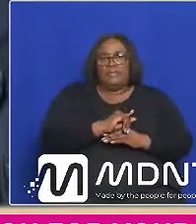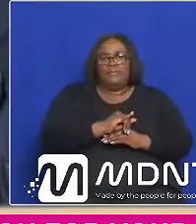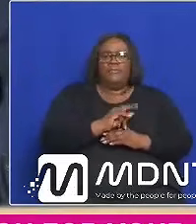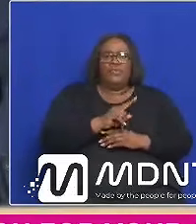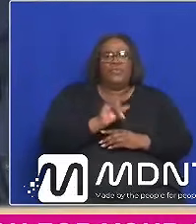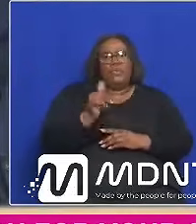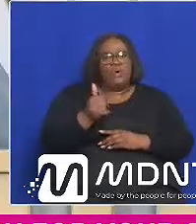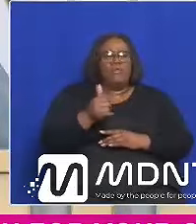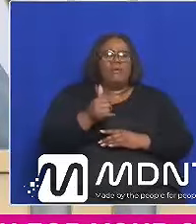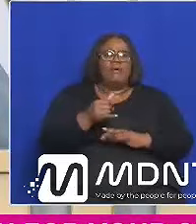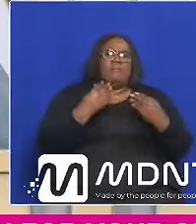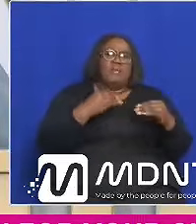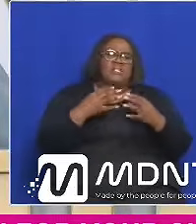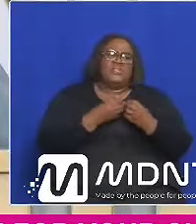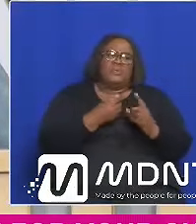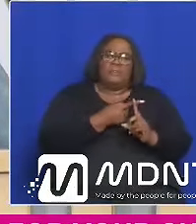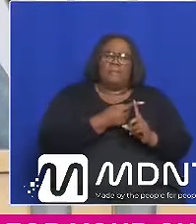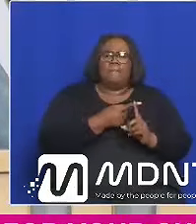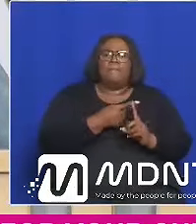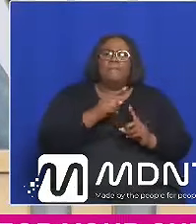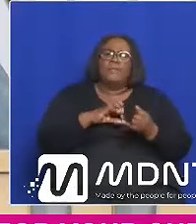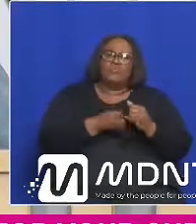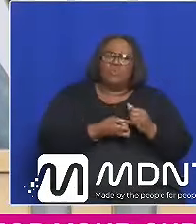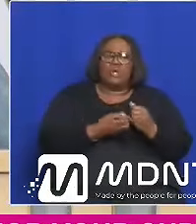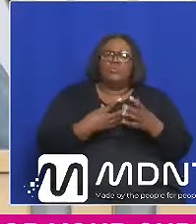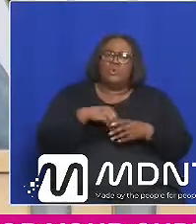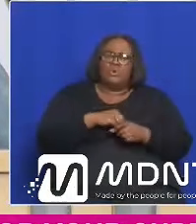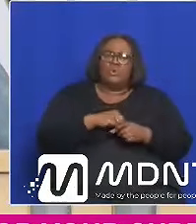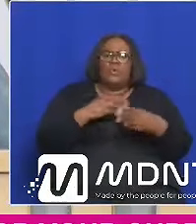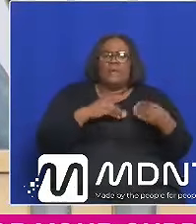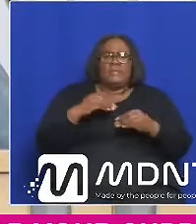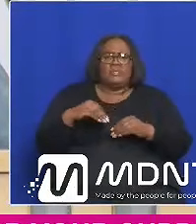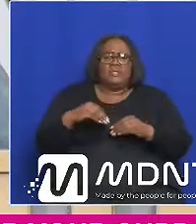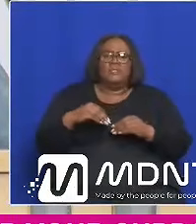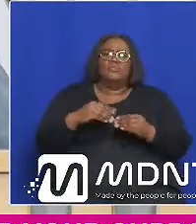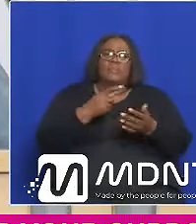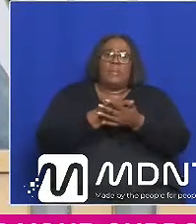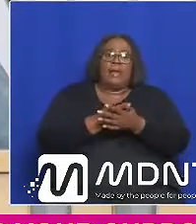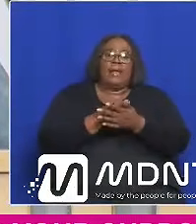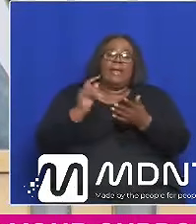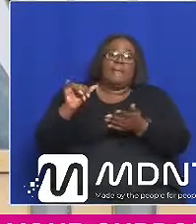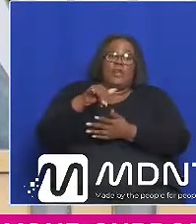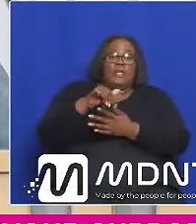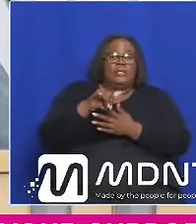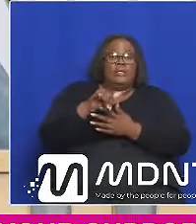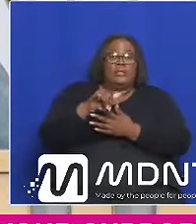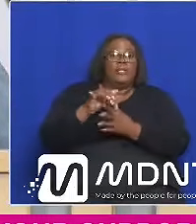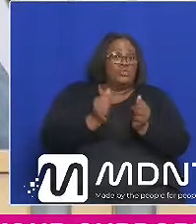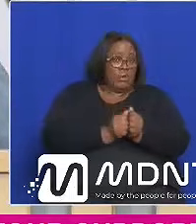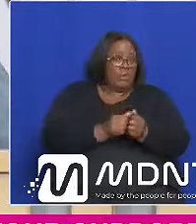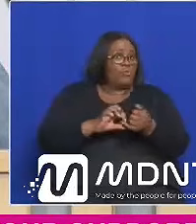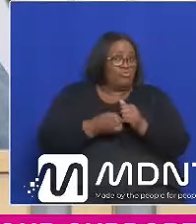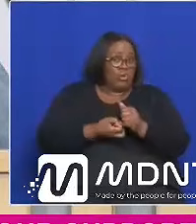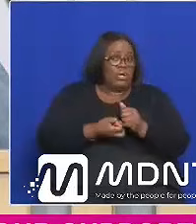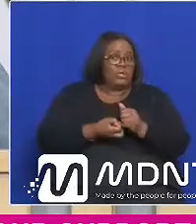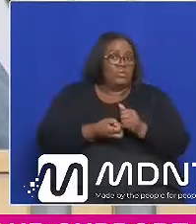You tried to get into a business venture to buy a plane together. That's your testimony, right? You tried to do a business deal with him.